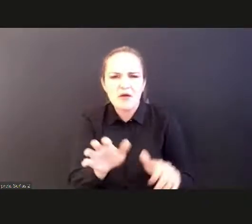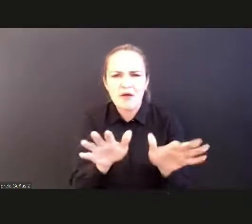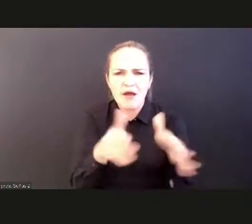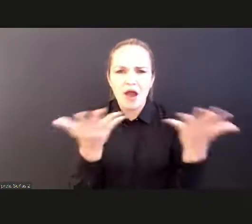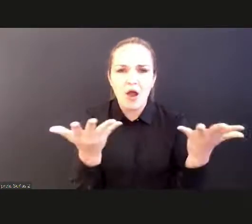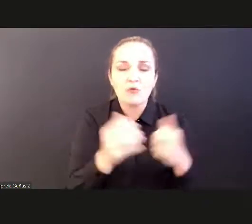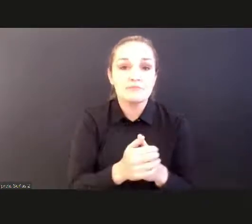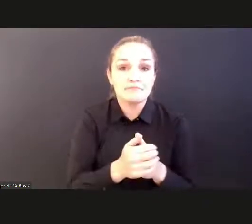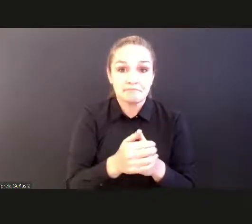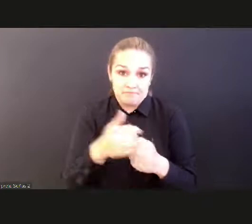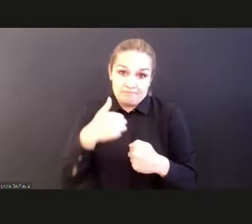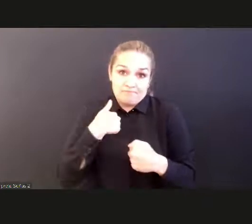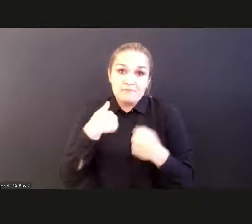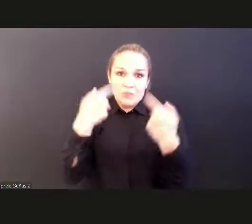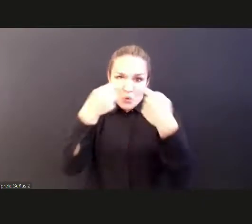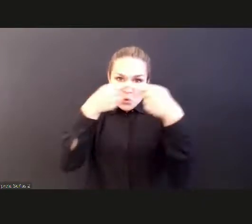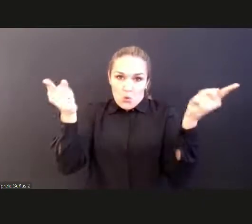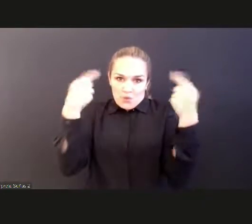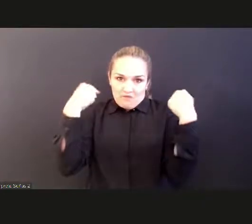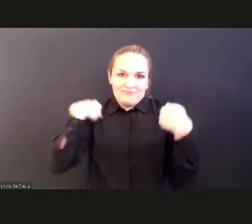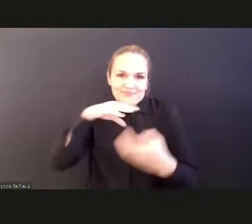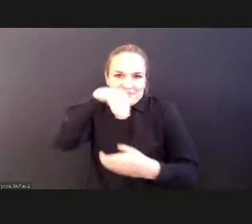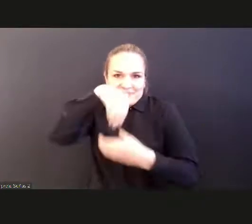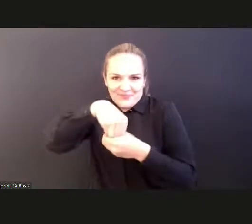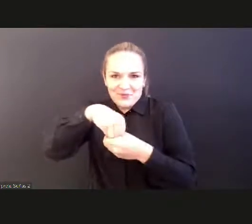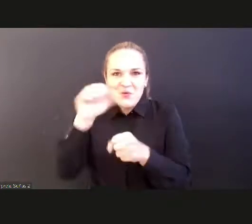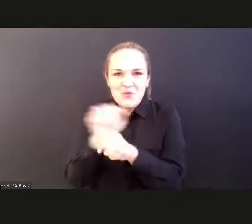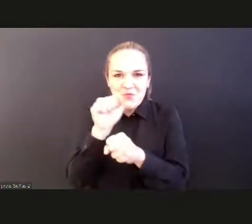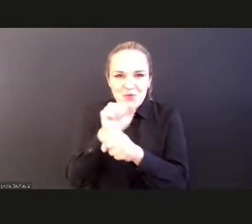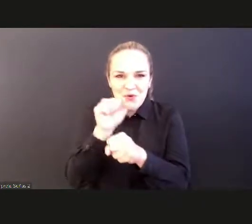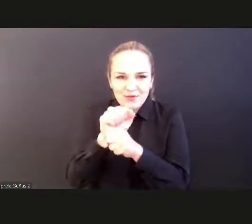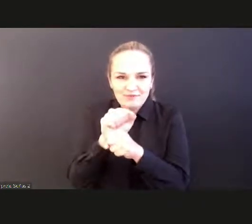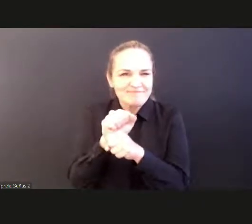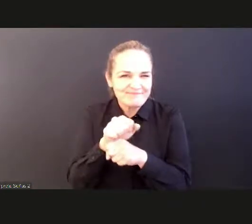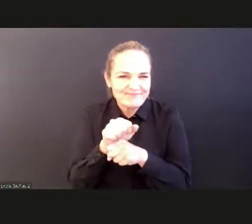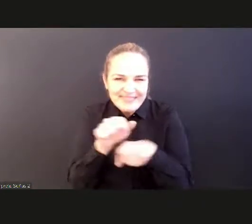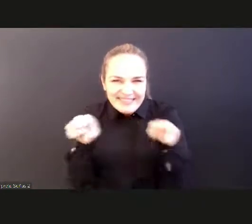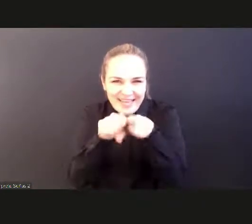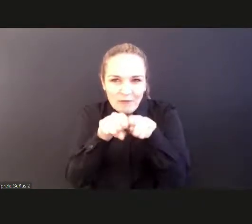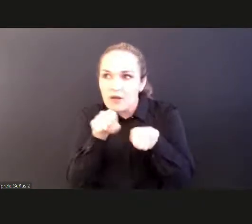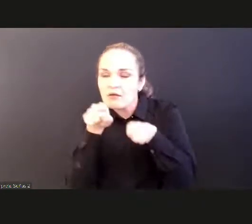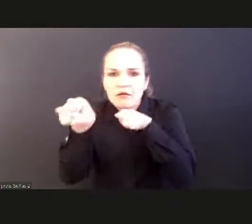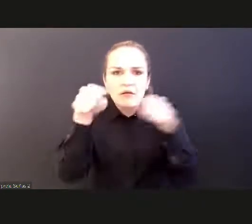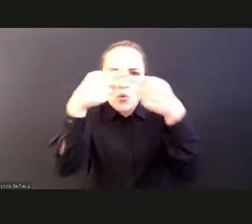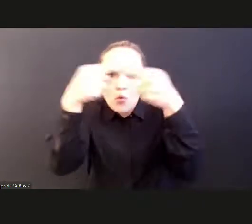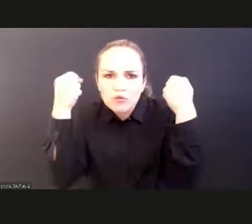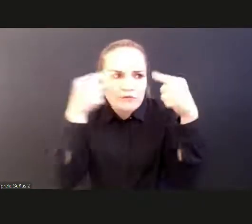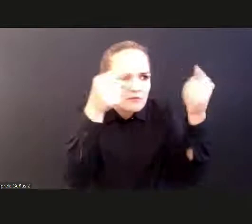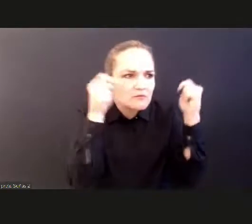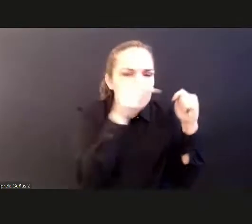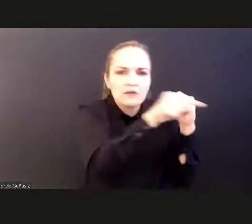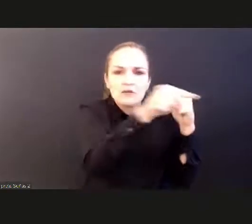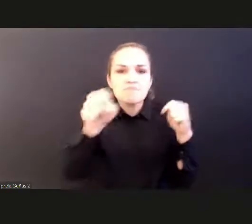do to enhance that ecosystem? We must prioritize education methods that teach